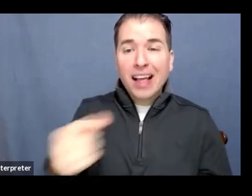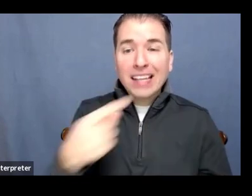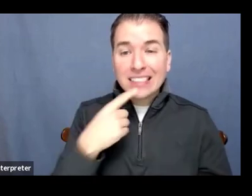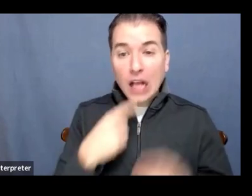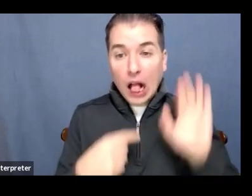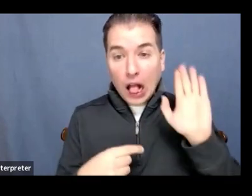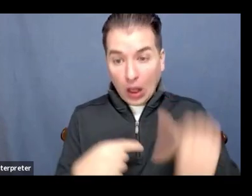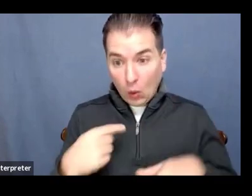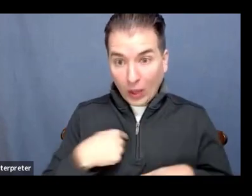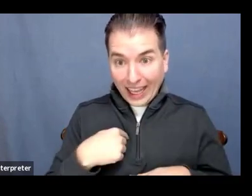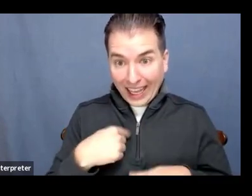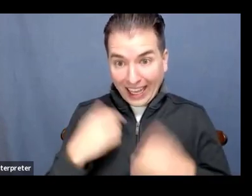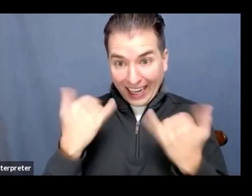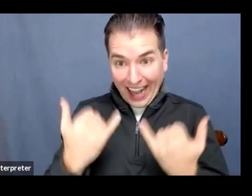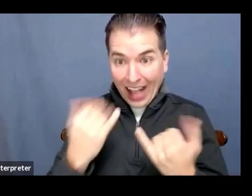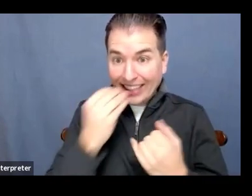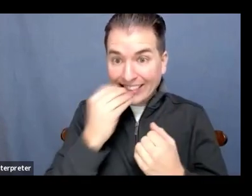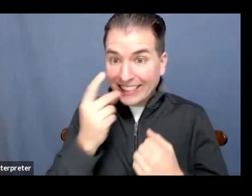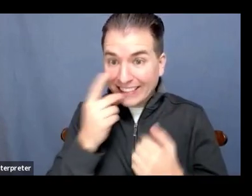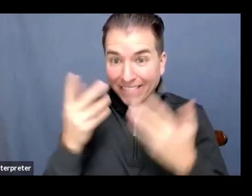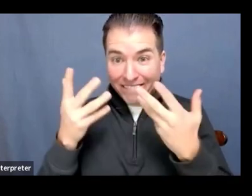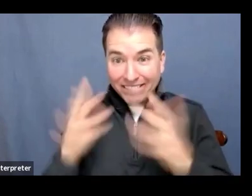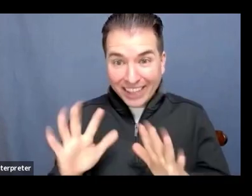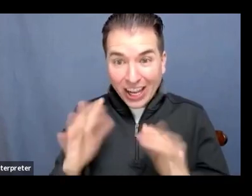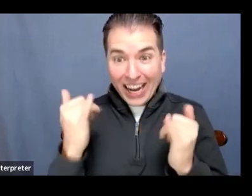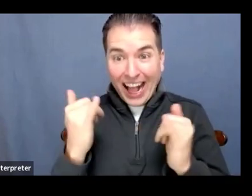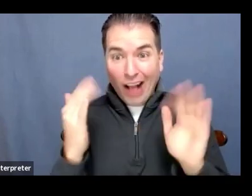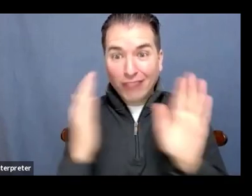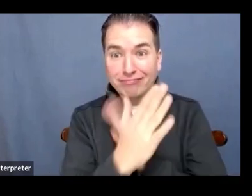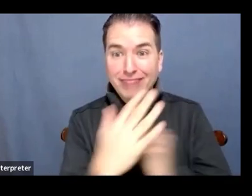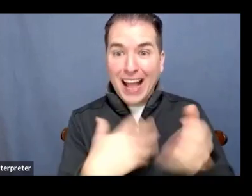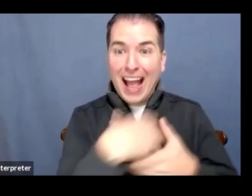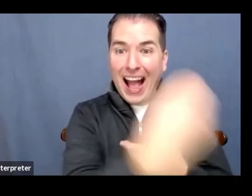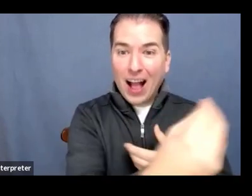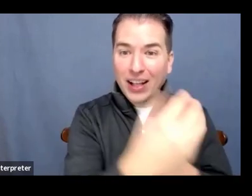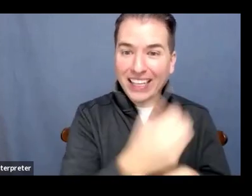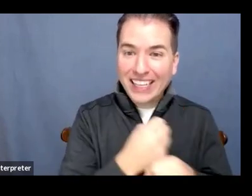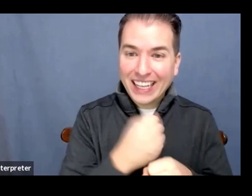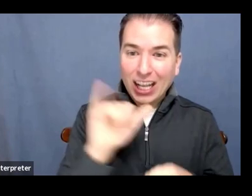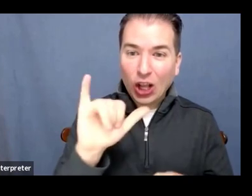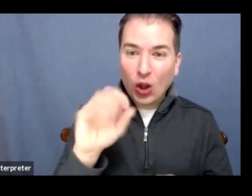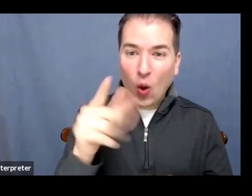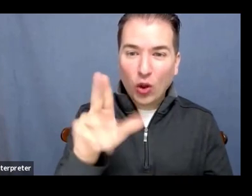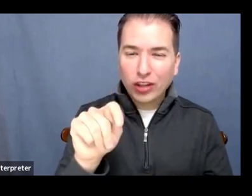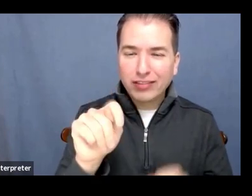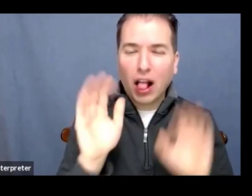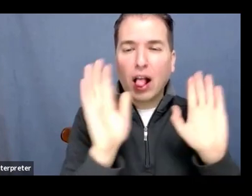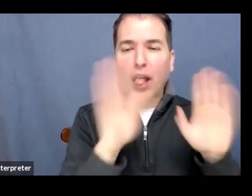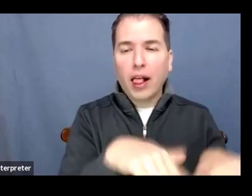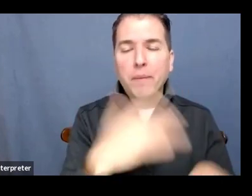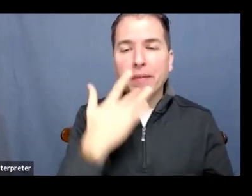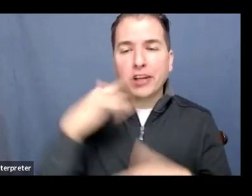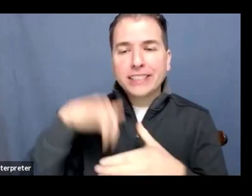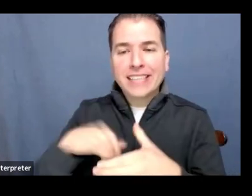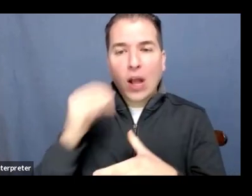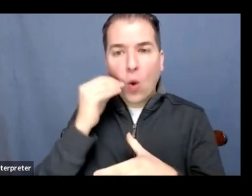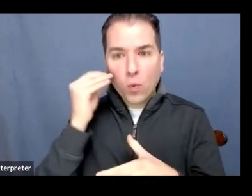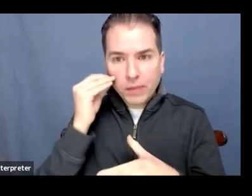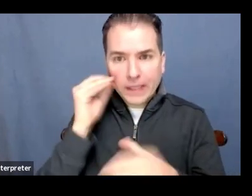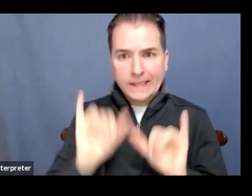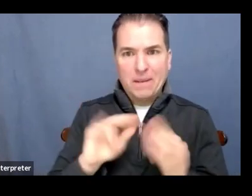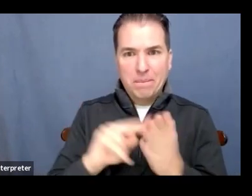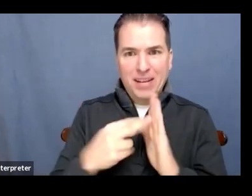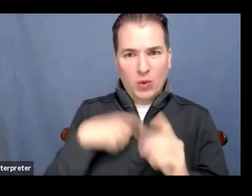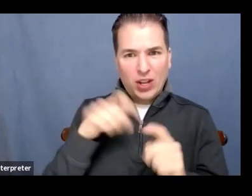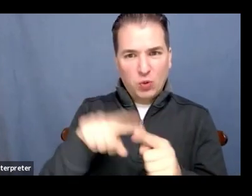the hassle of going out for yogurt, right? So in order to get them to do something different, we want to